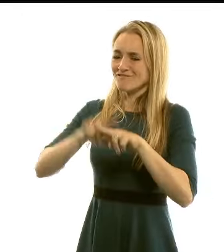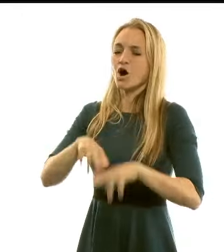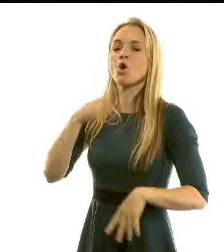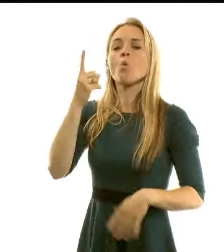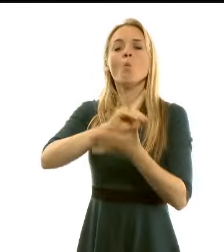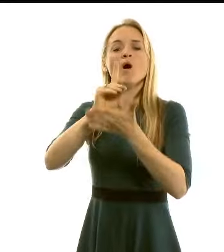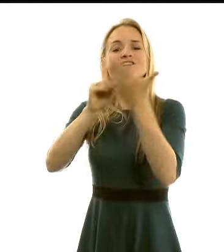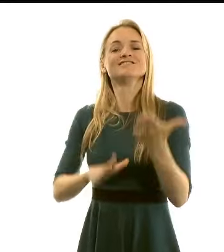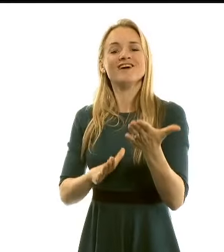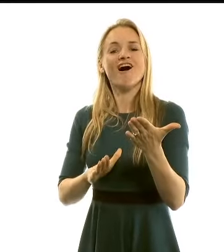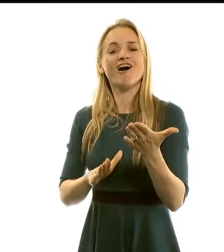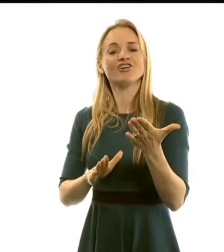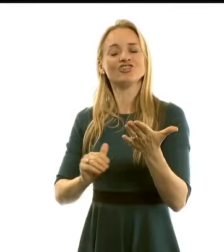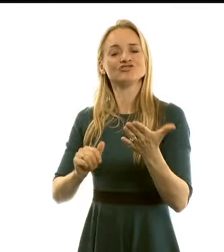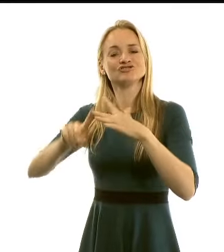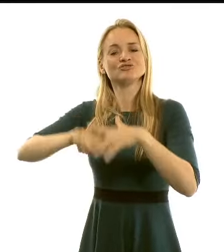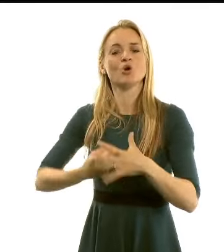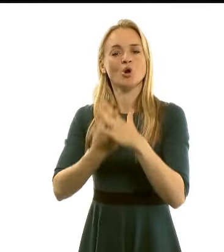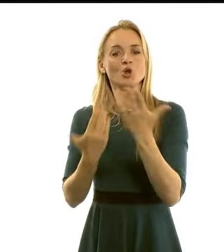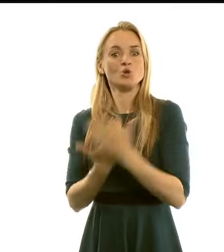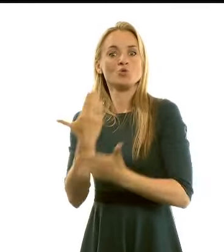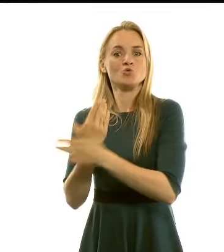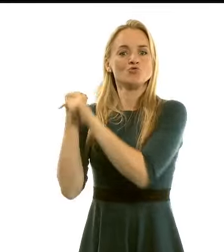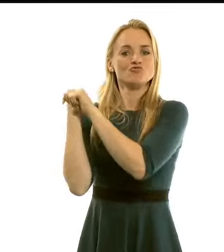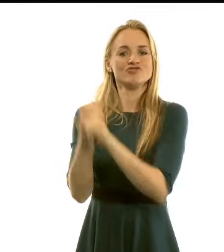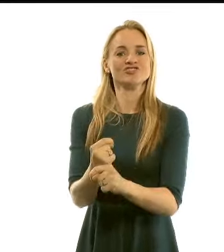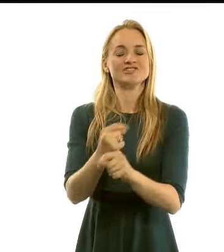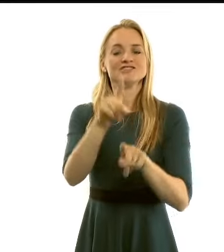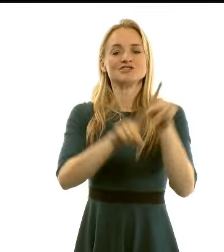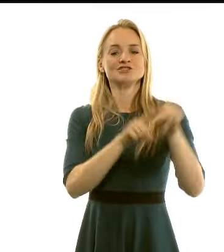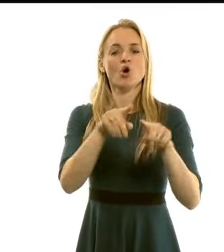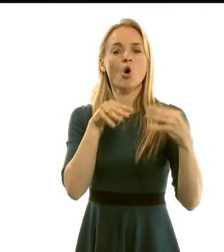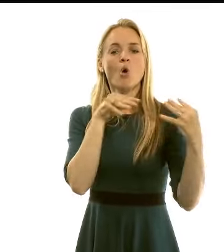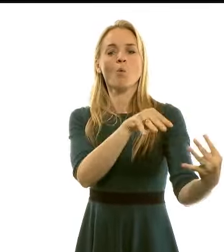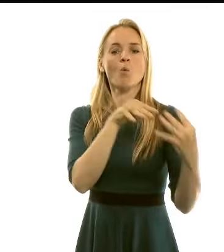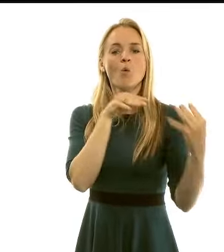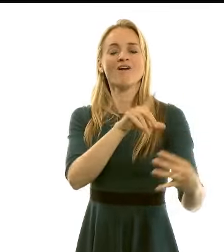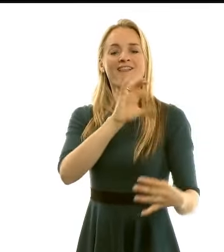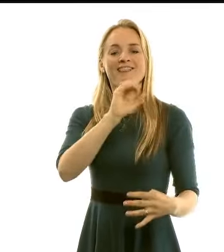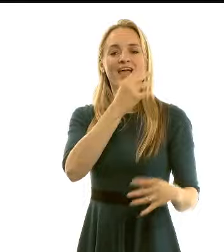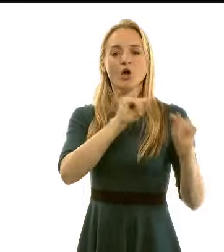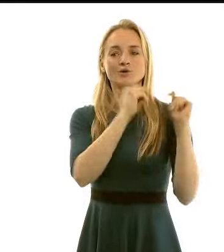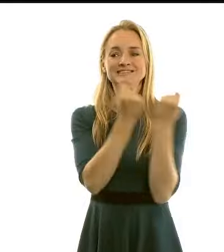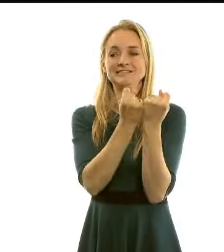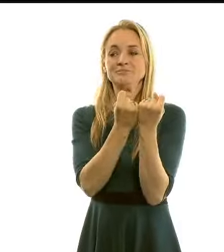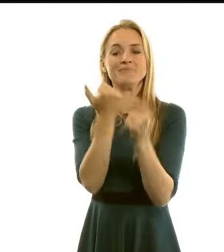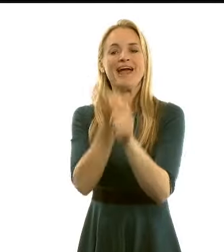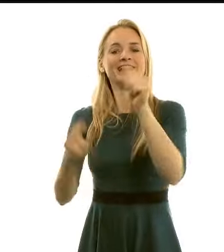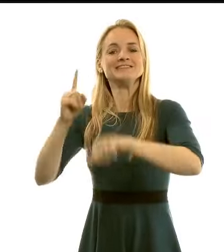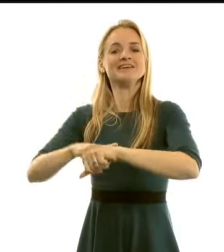LEGO Star Wars team. Whenever we manage to include a pink brick in one of our sets, we get cake.